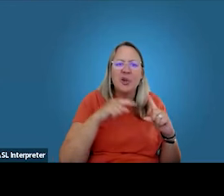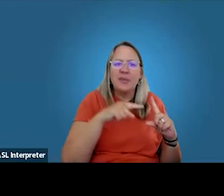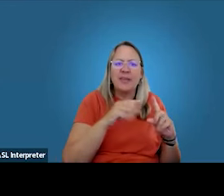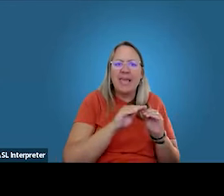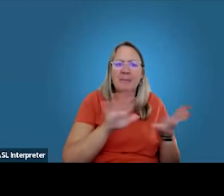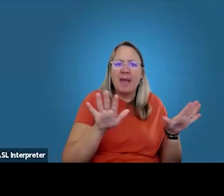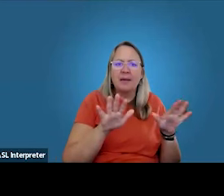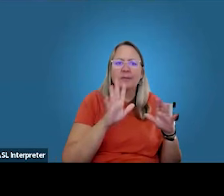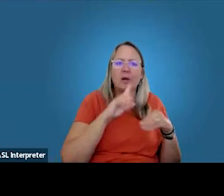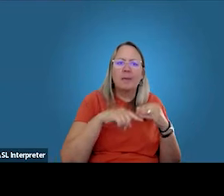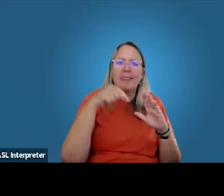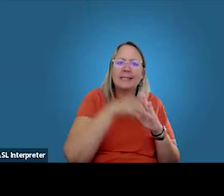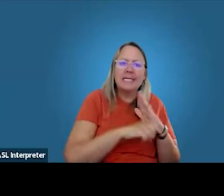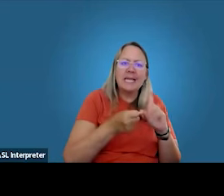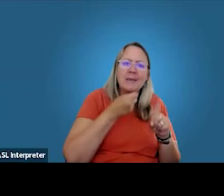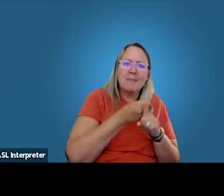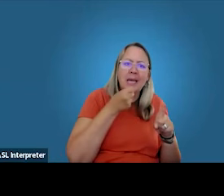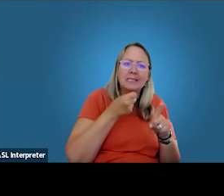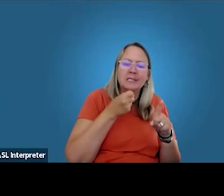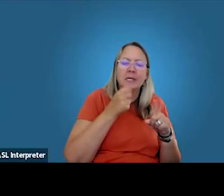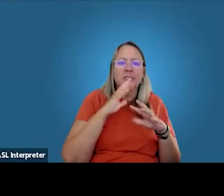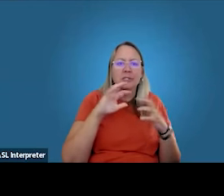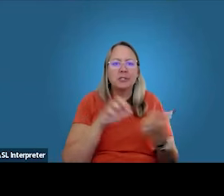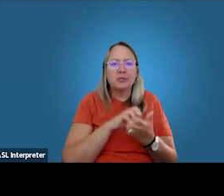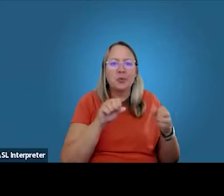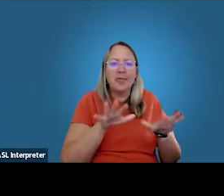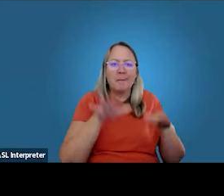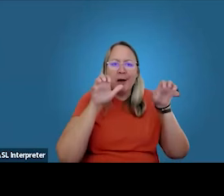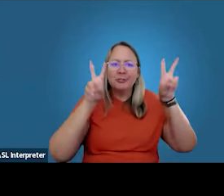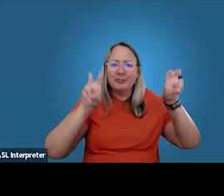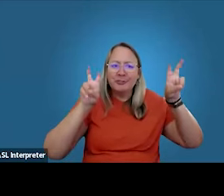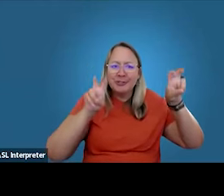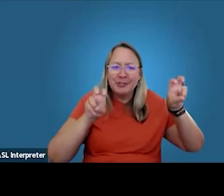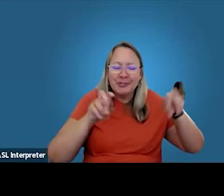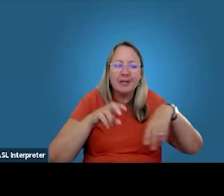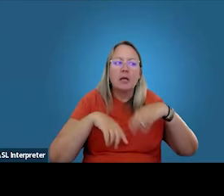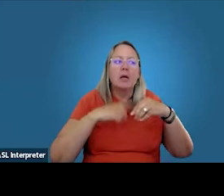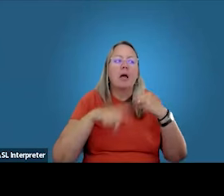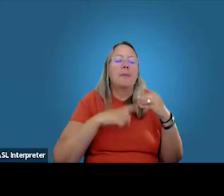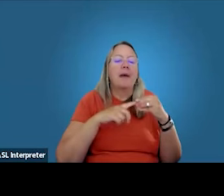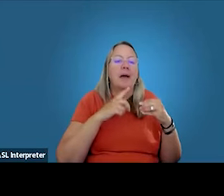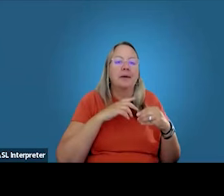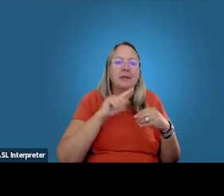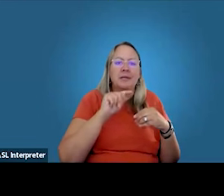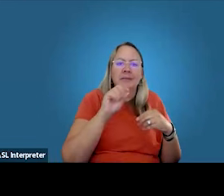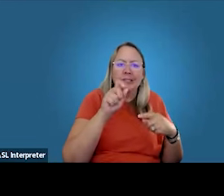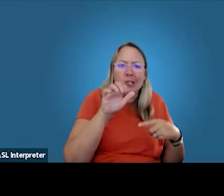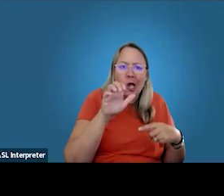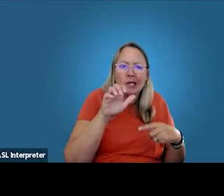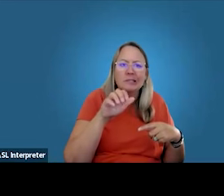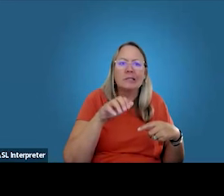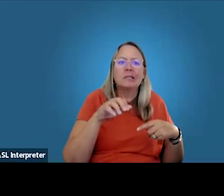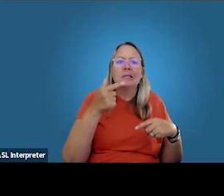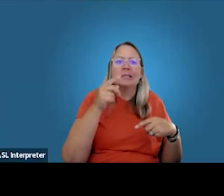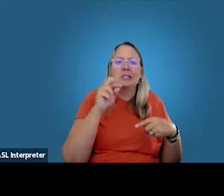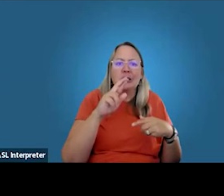deep impact, real scare tactics, destroy the monster. Most definitely, it was all about, toxic kind of gendered roles